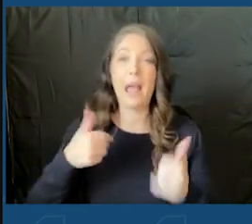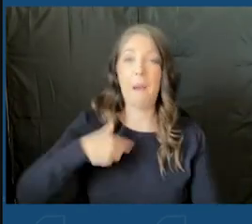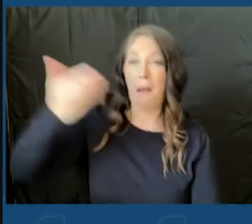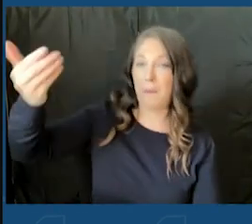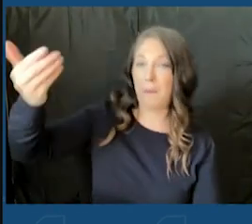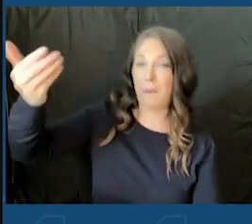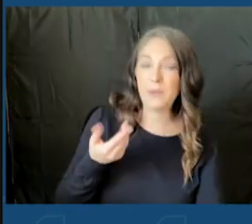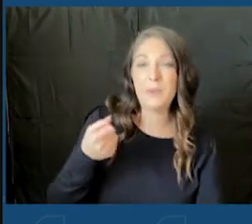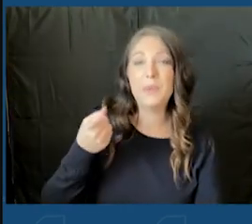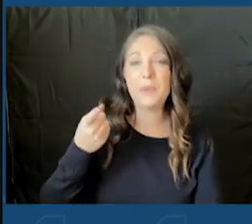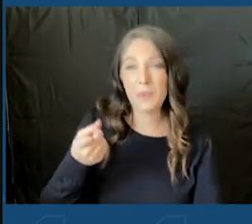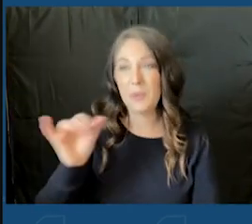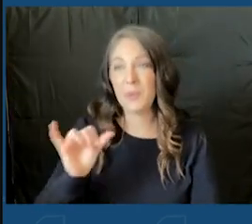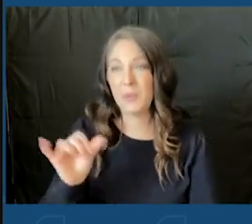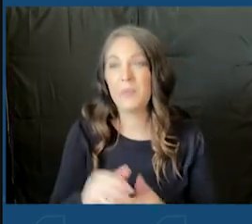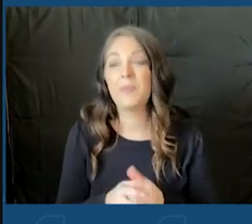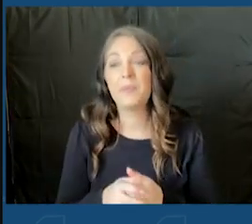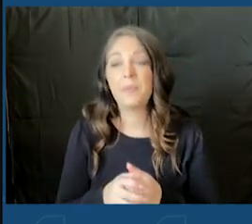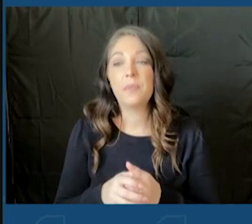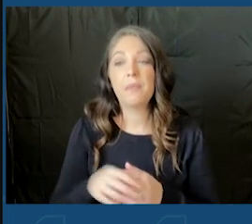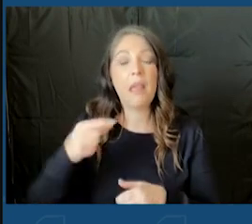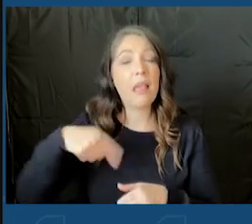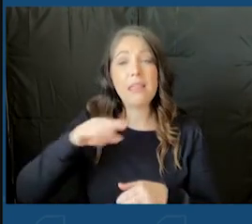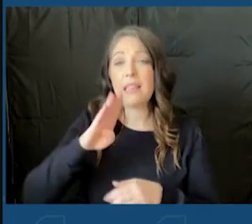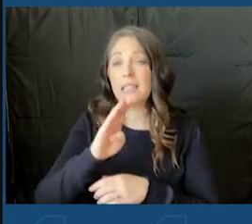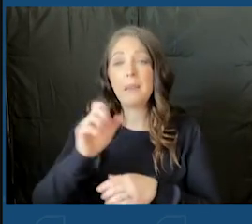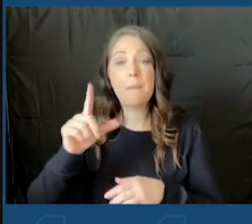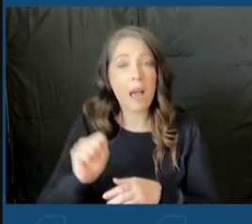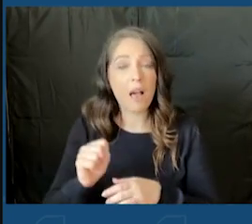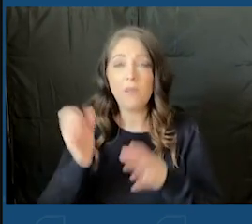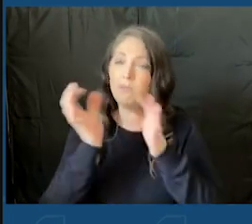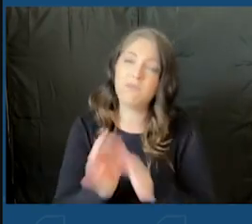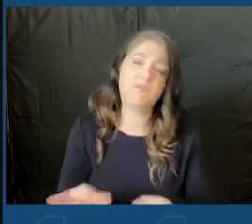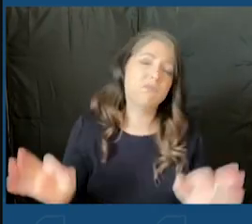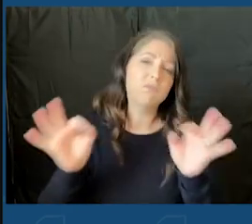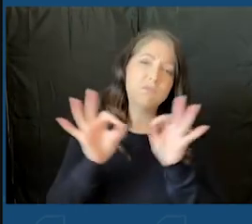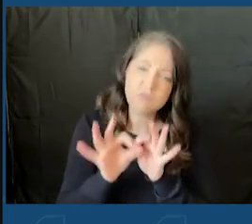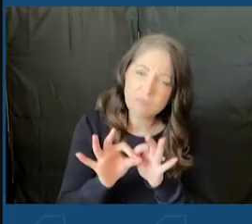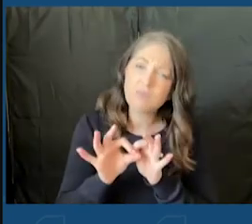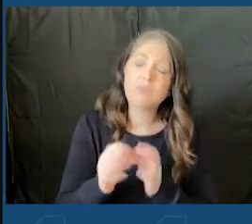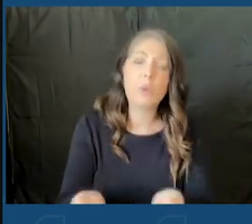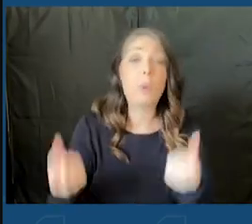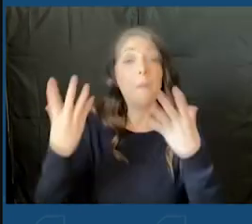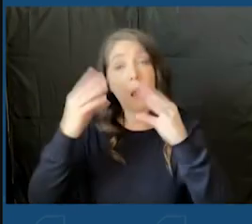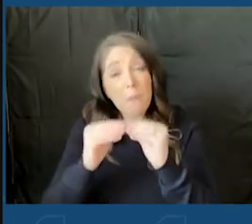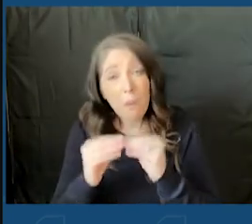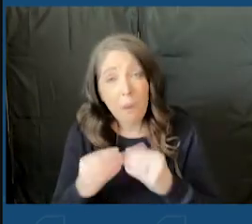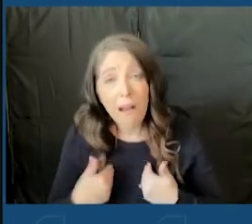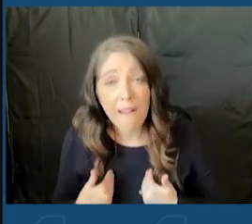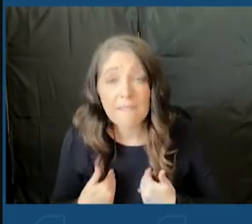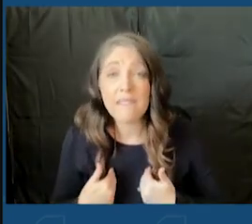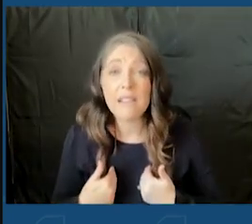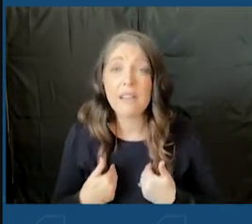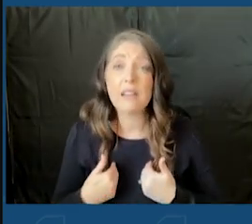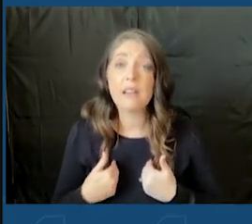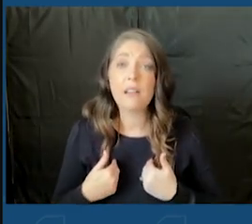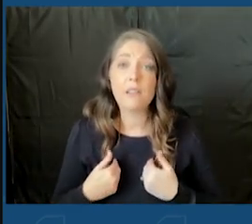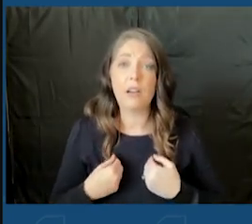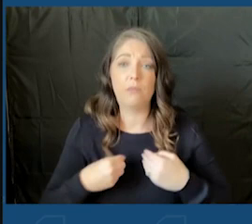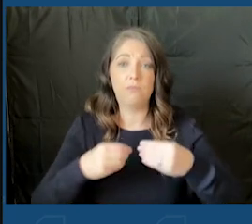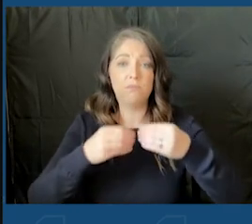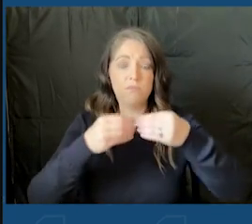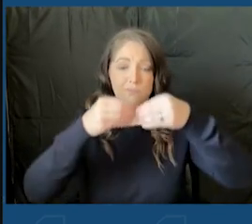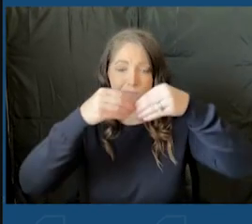to introduce you. But these bills do matter. There's so many more. It is this multi-pronged approach